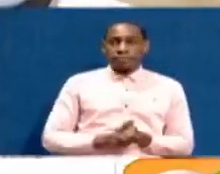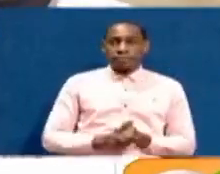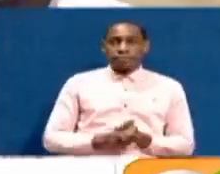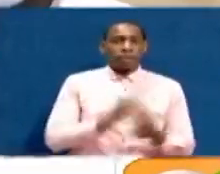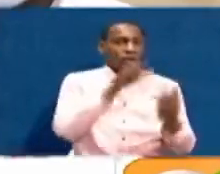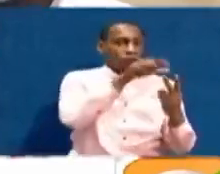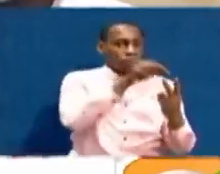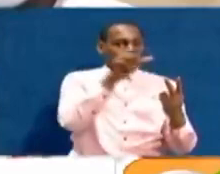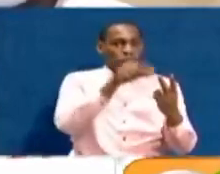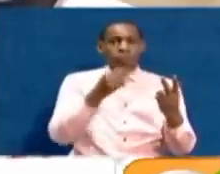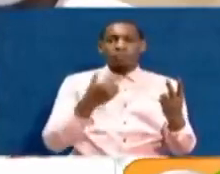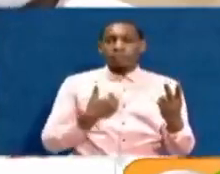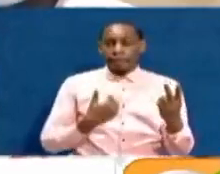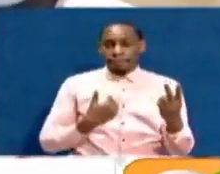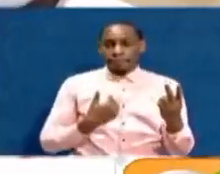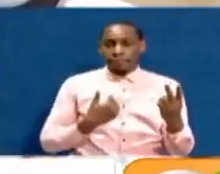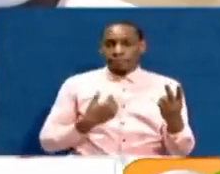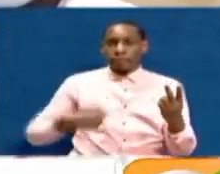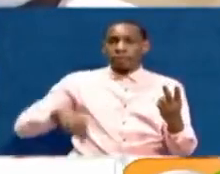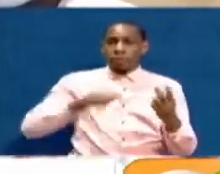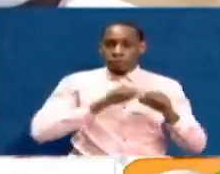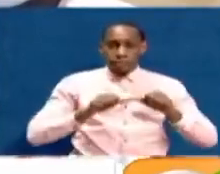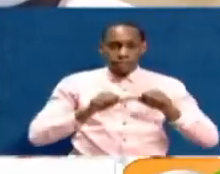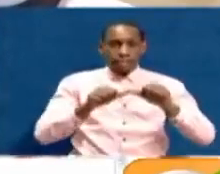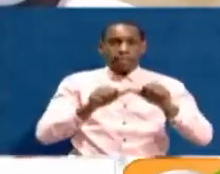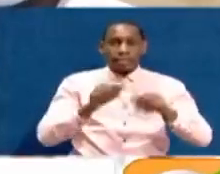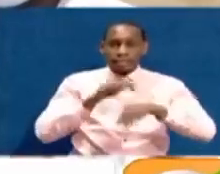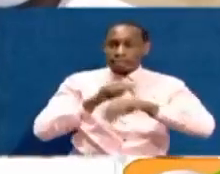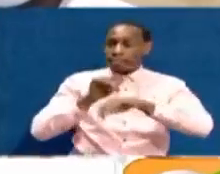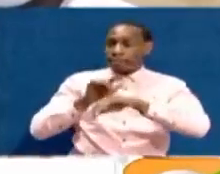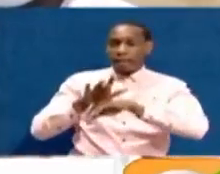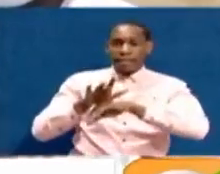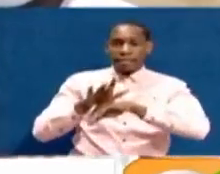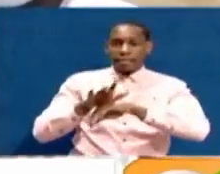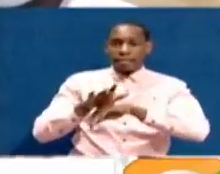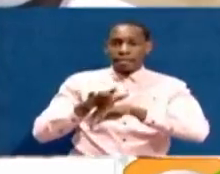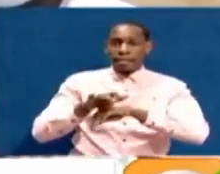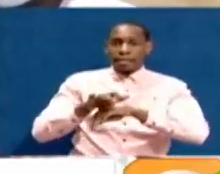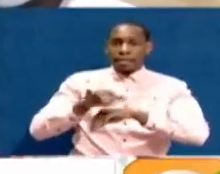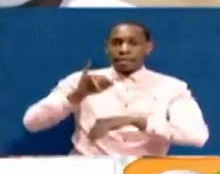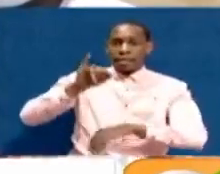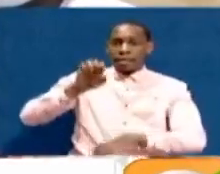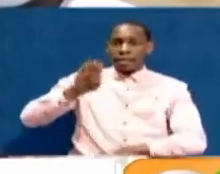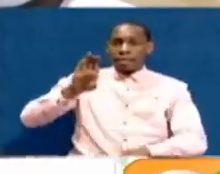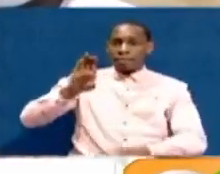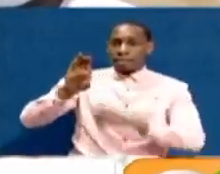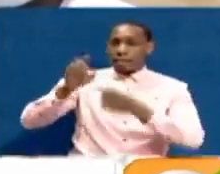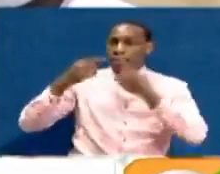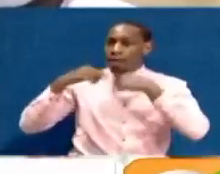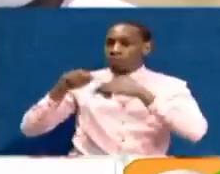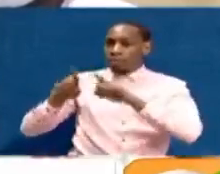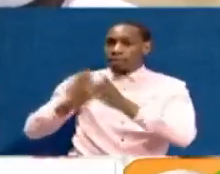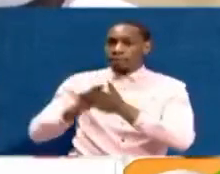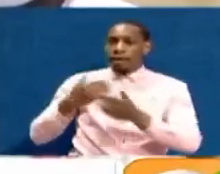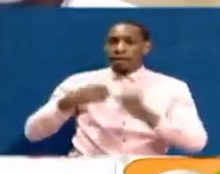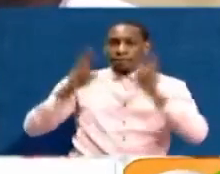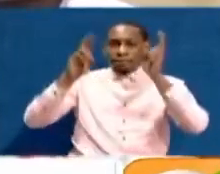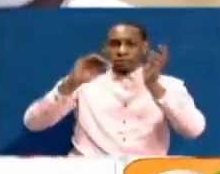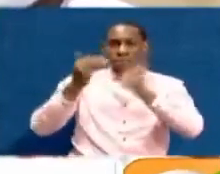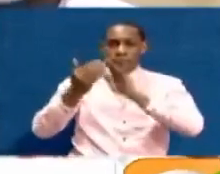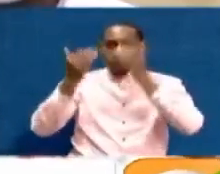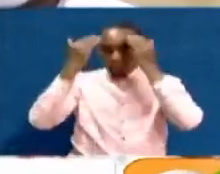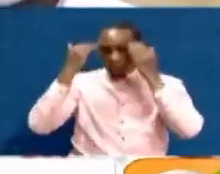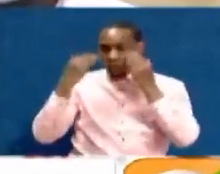are options on that. We still, it's too early. IEBC needs to pronounce itself. I think there are some matters in court. We need to clear all